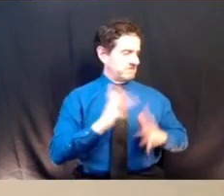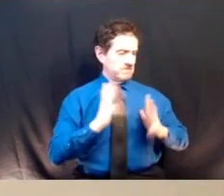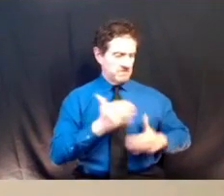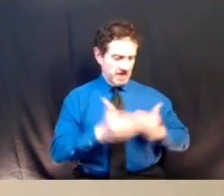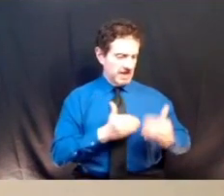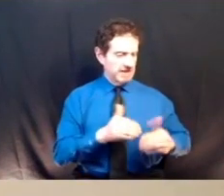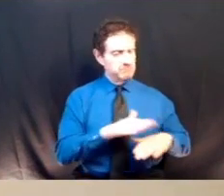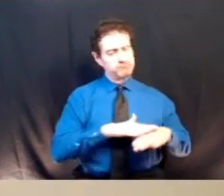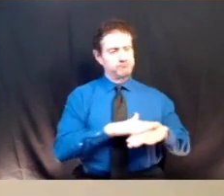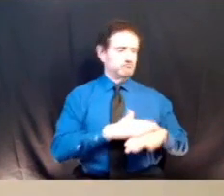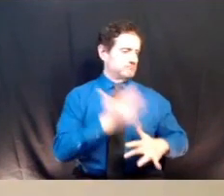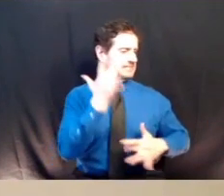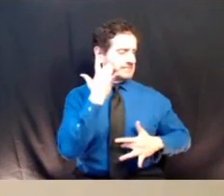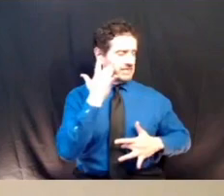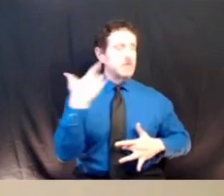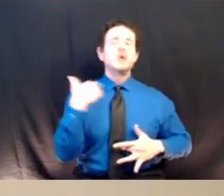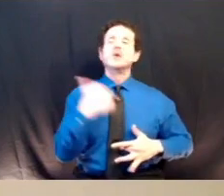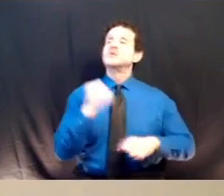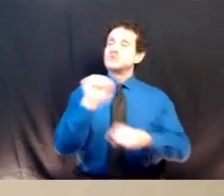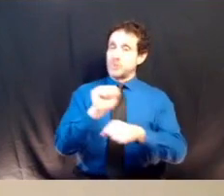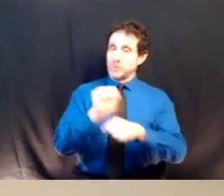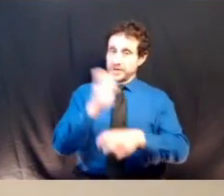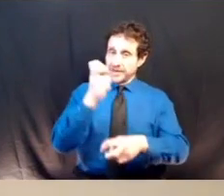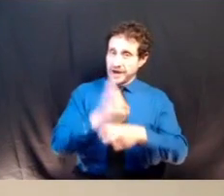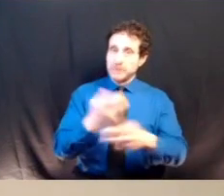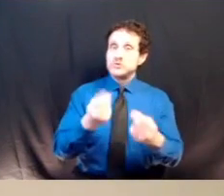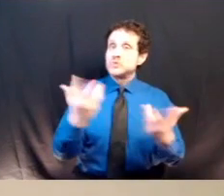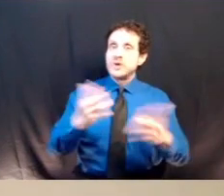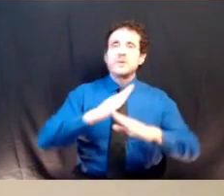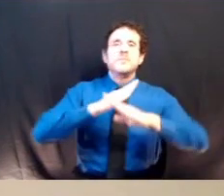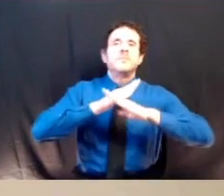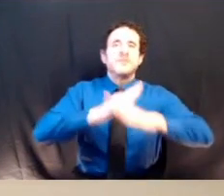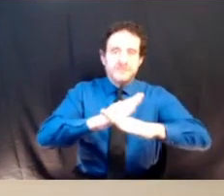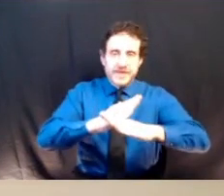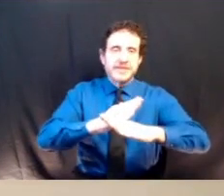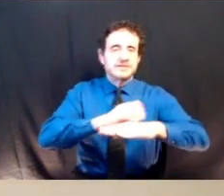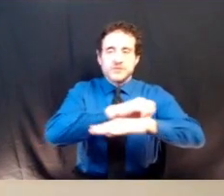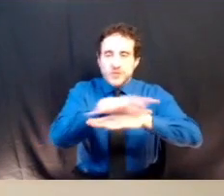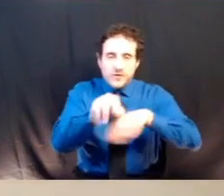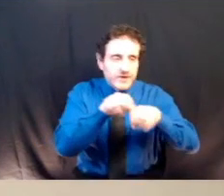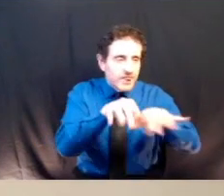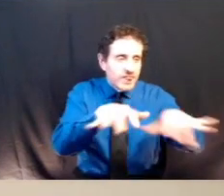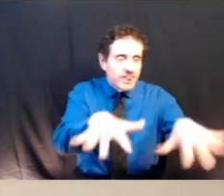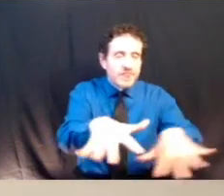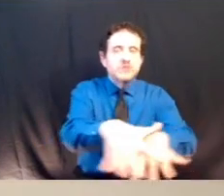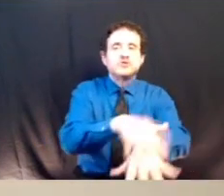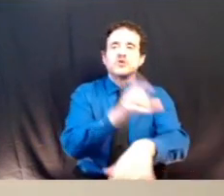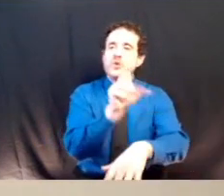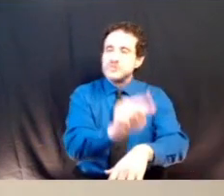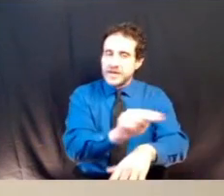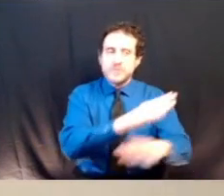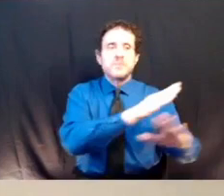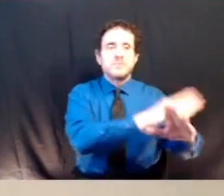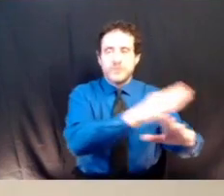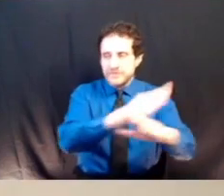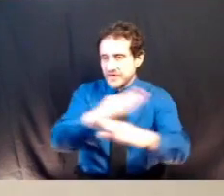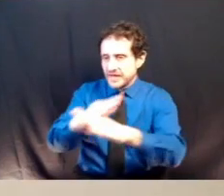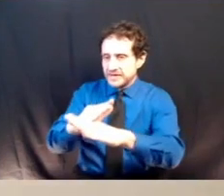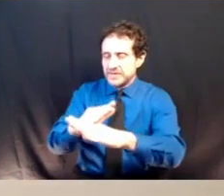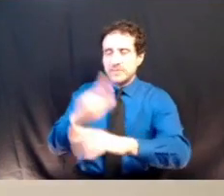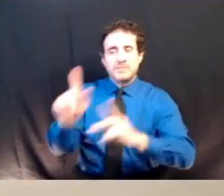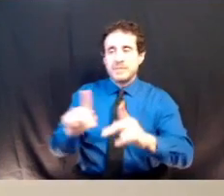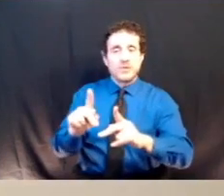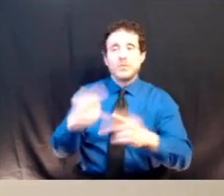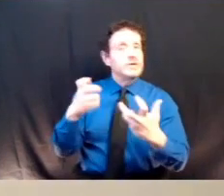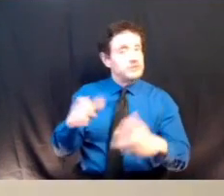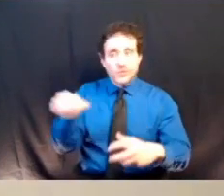on the prevention and just try to limit the amount of people that get infected. Please remember that this is a continuum. We know